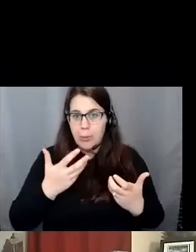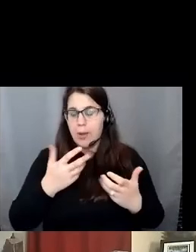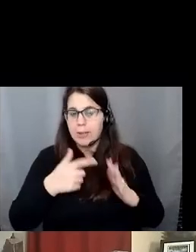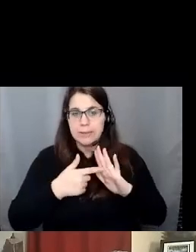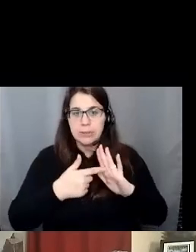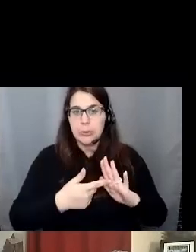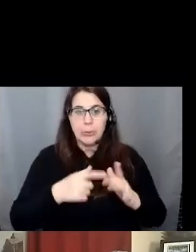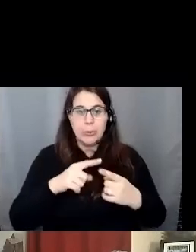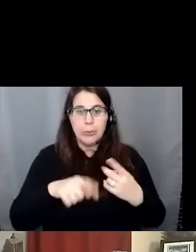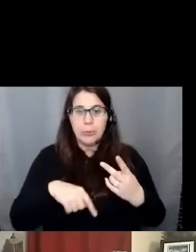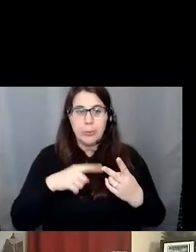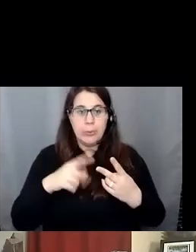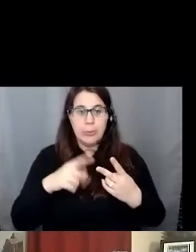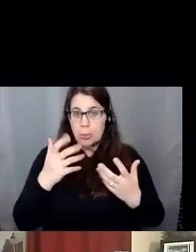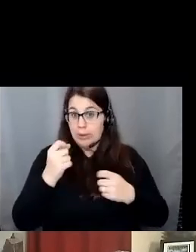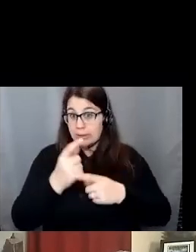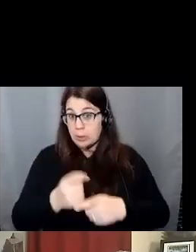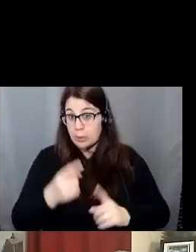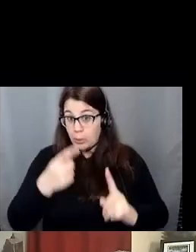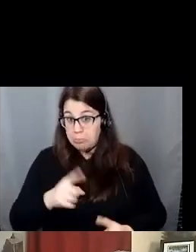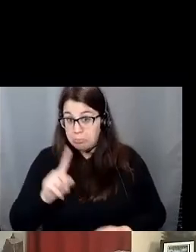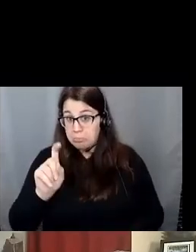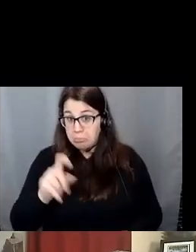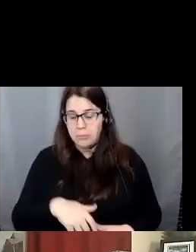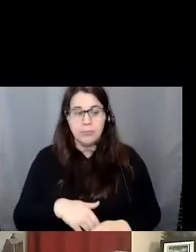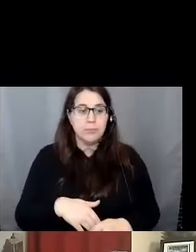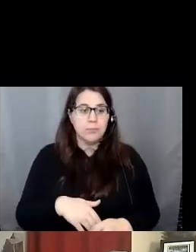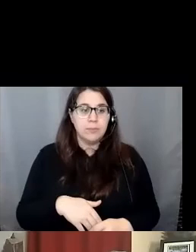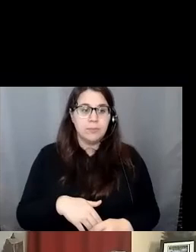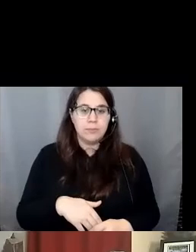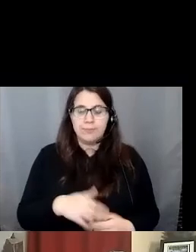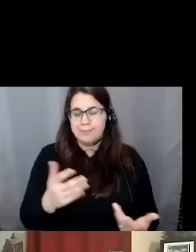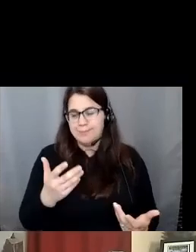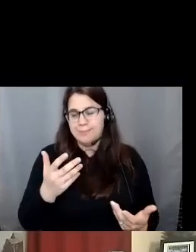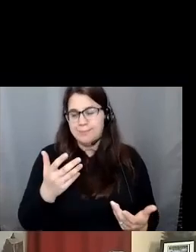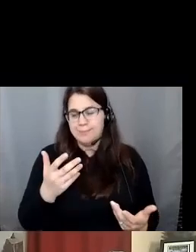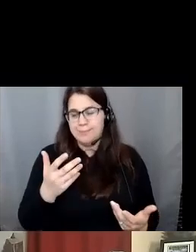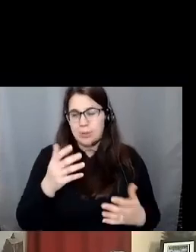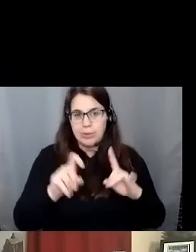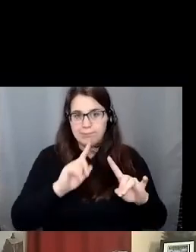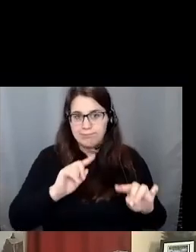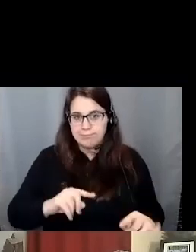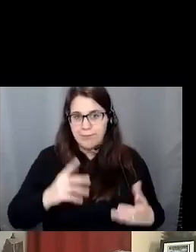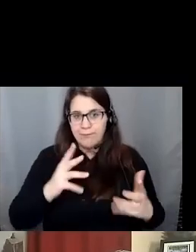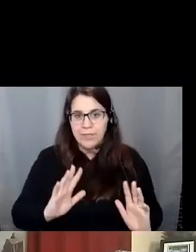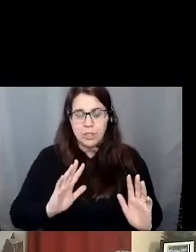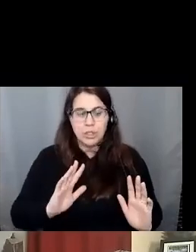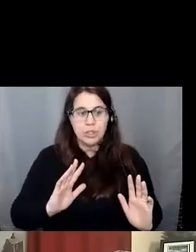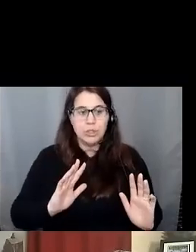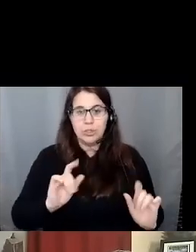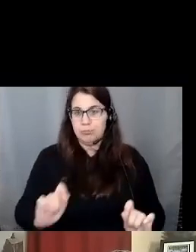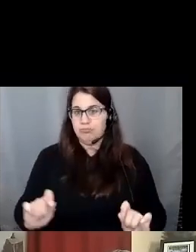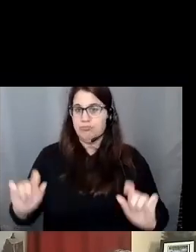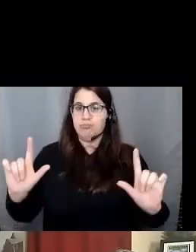do you want to set up a yearly goal, and some questions like that. And then once those questions are answered, your